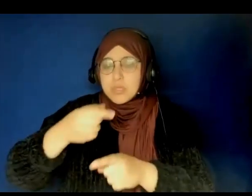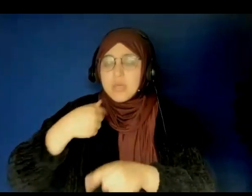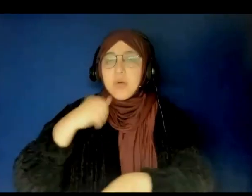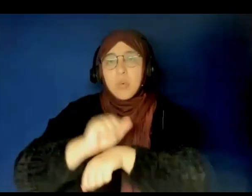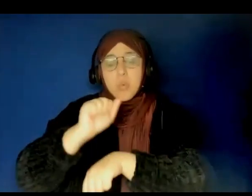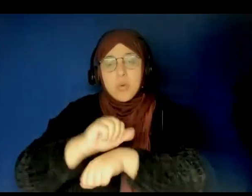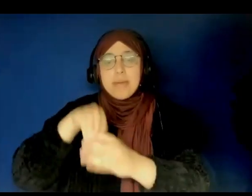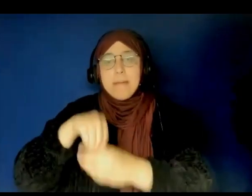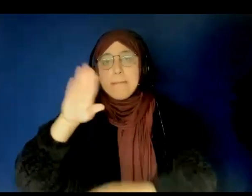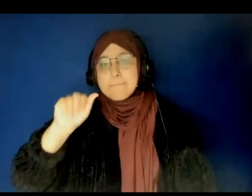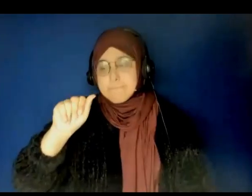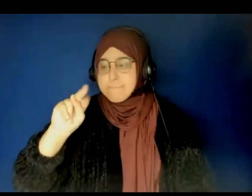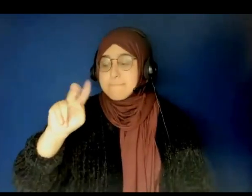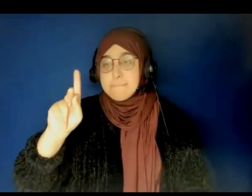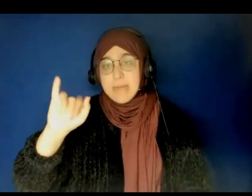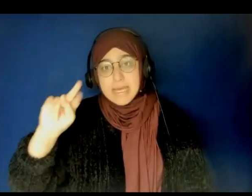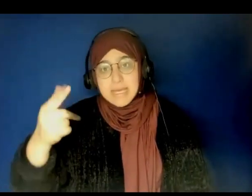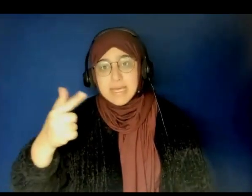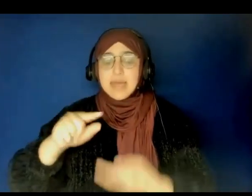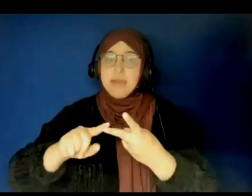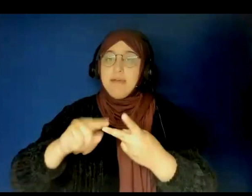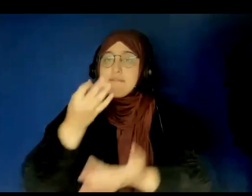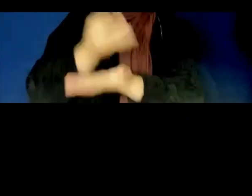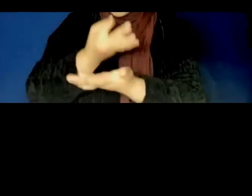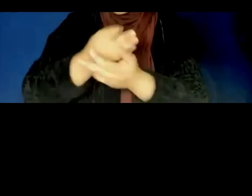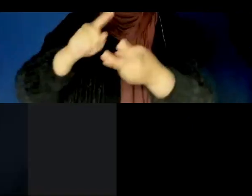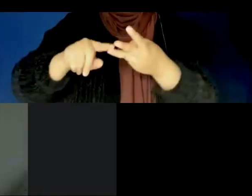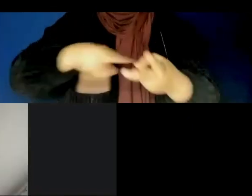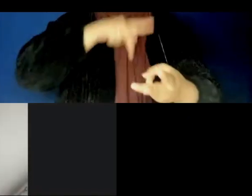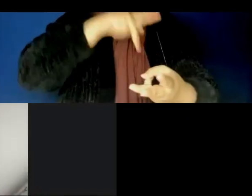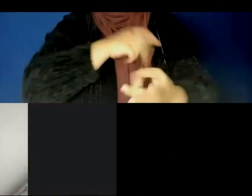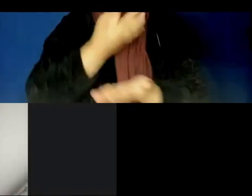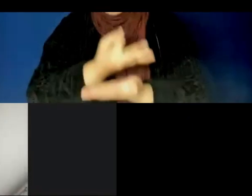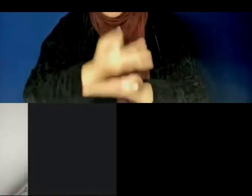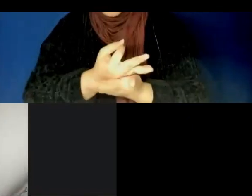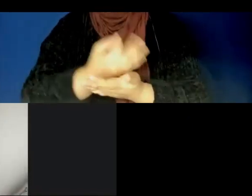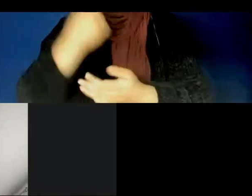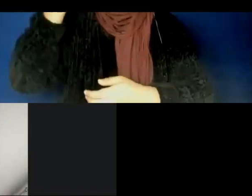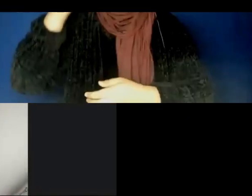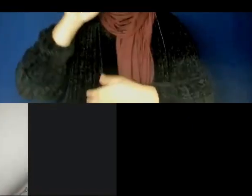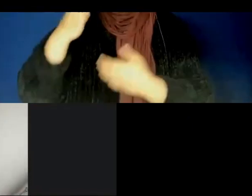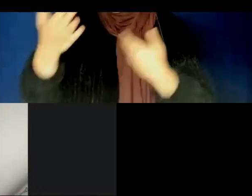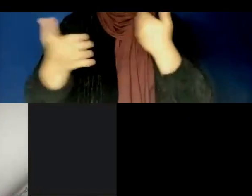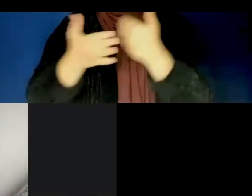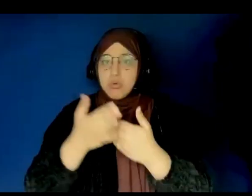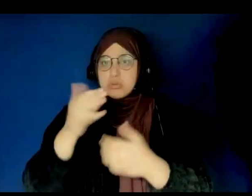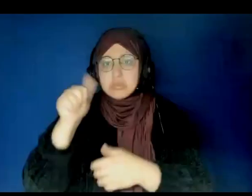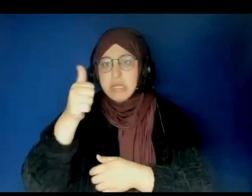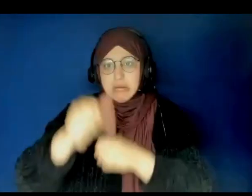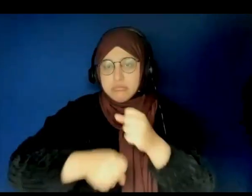finance, and personal finance for upwards of a decade and a half.